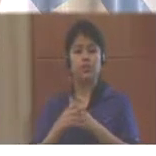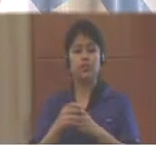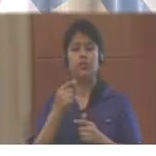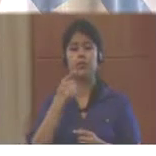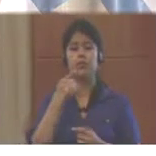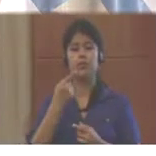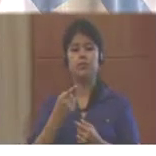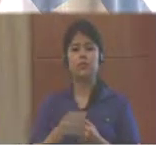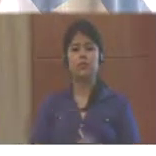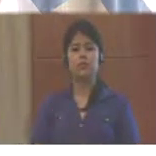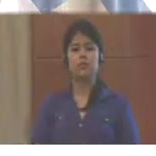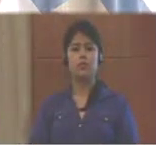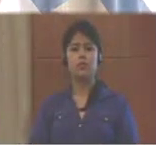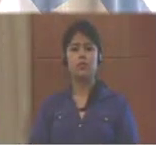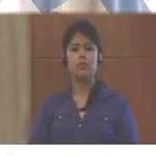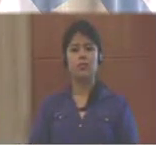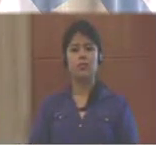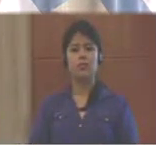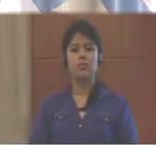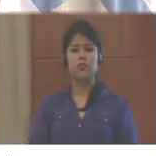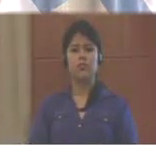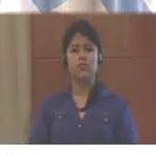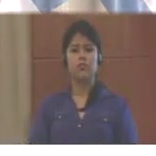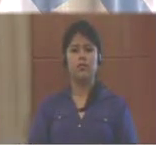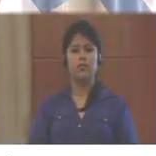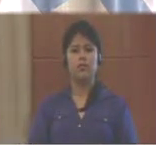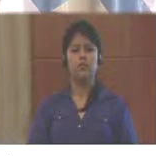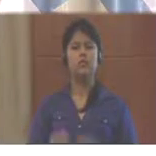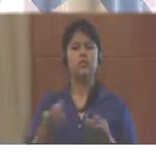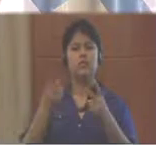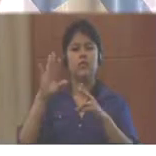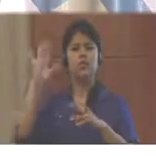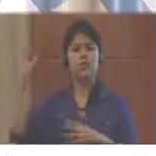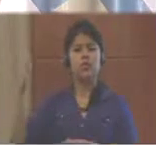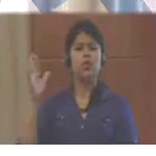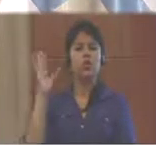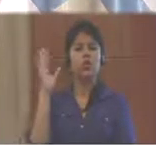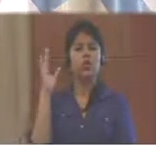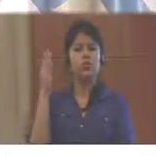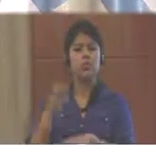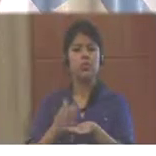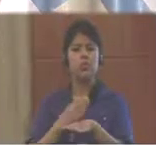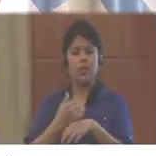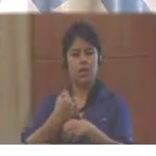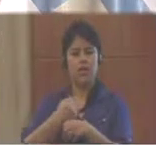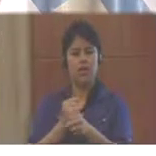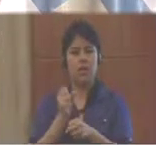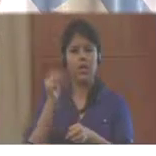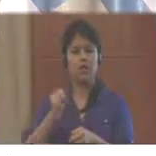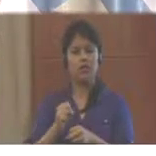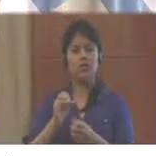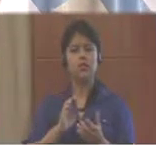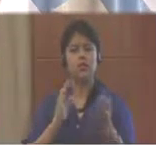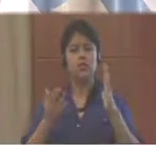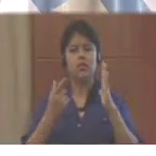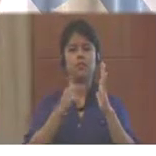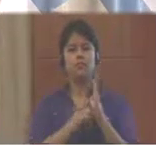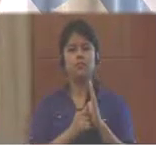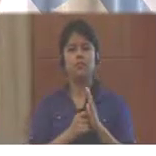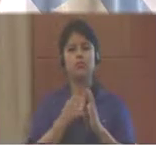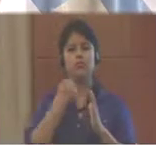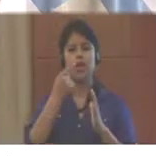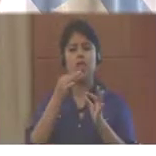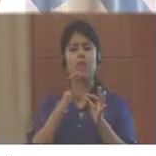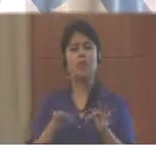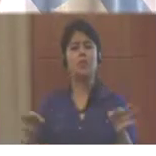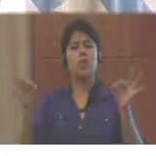others. And thirdly, to highlight, and this is part of the commitment that we'd like to voice here, which